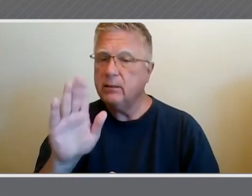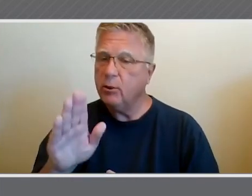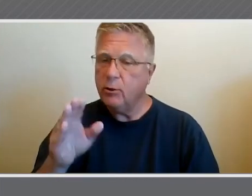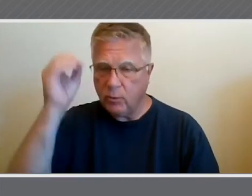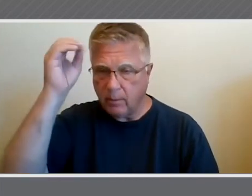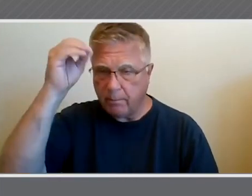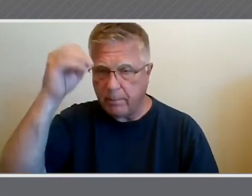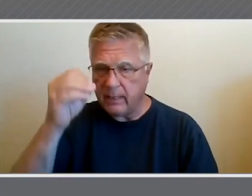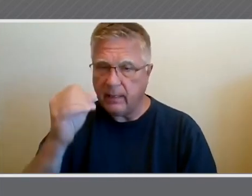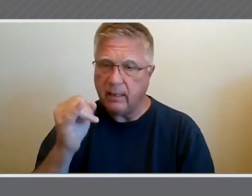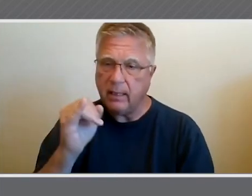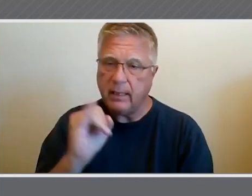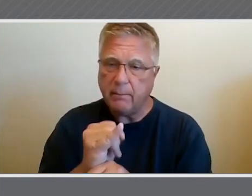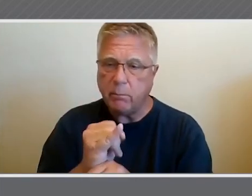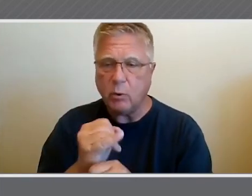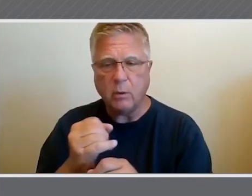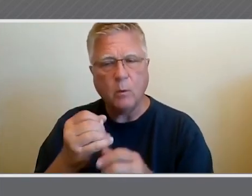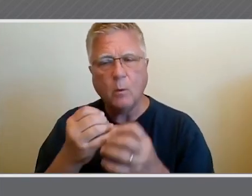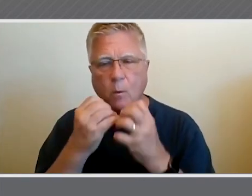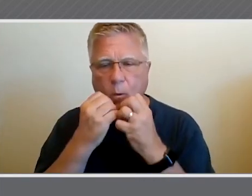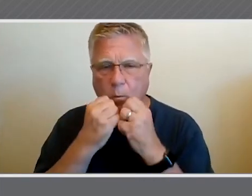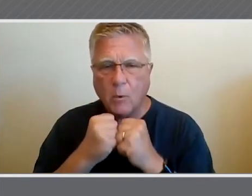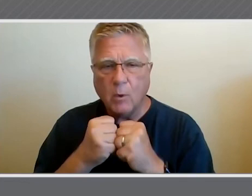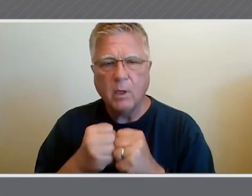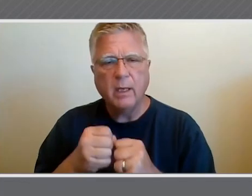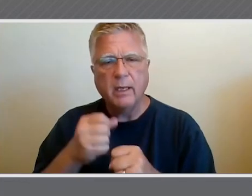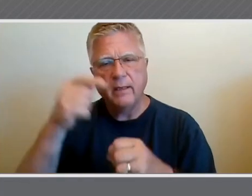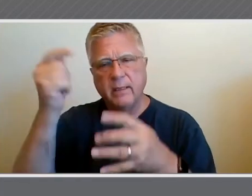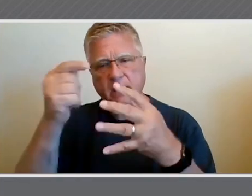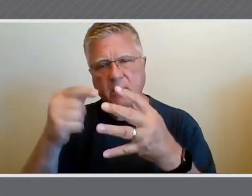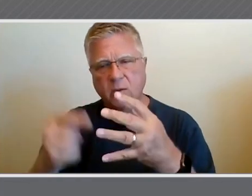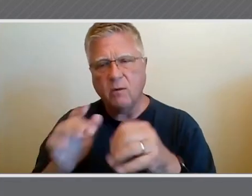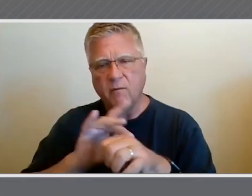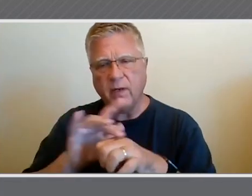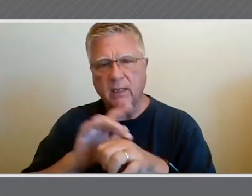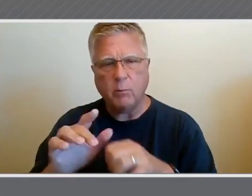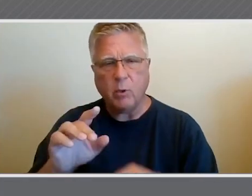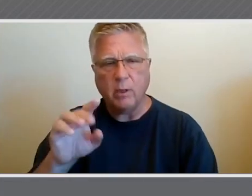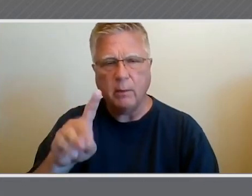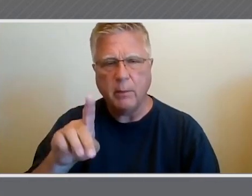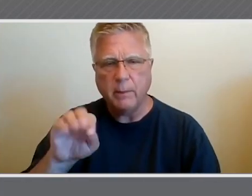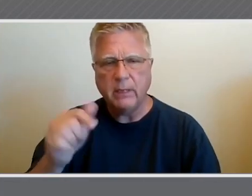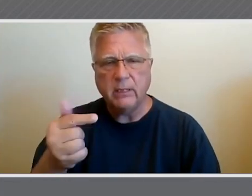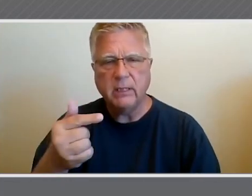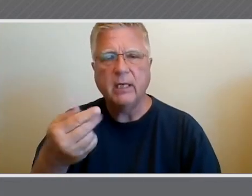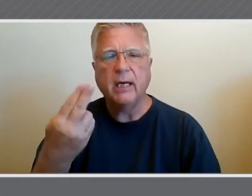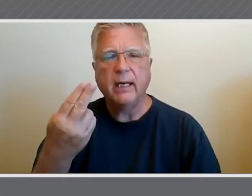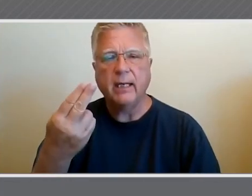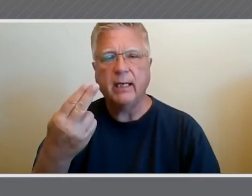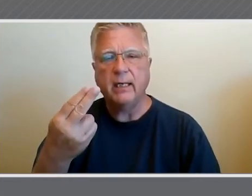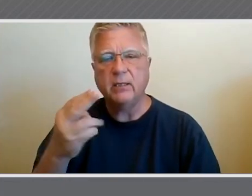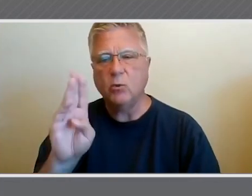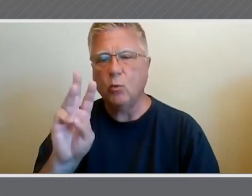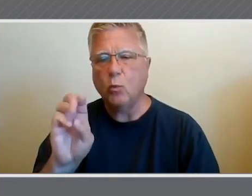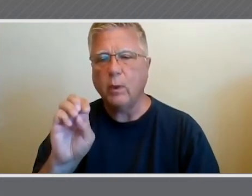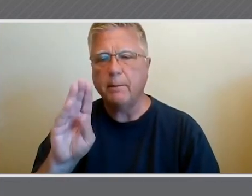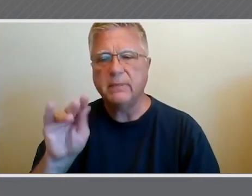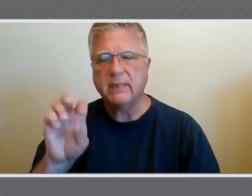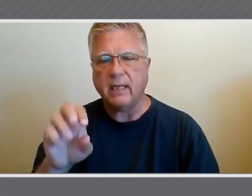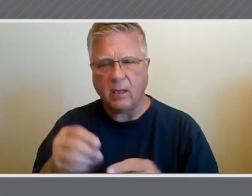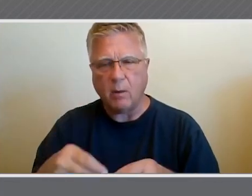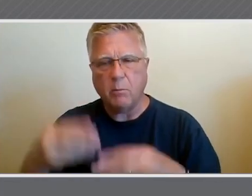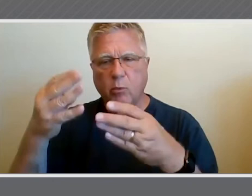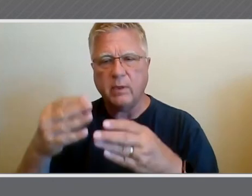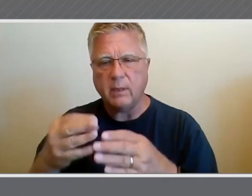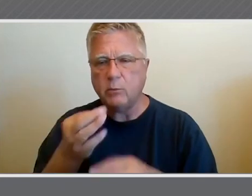following activities are available on the Engage PGH website. I will pull this up in a minute so you can see it. There's a